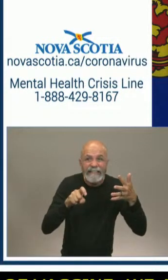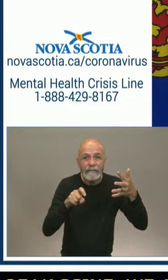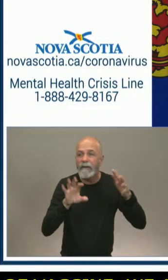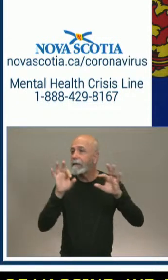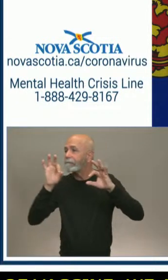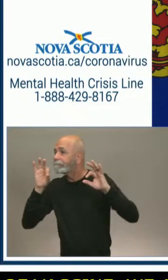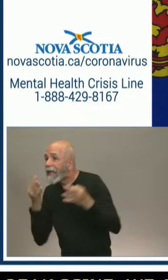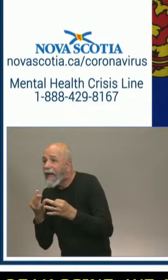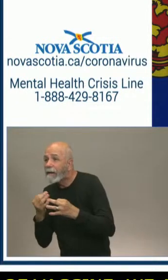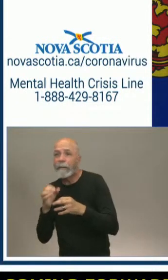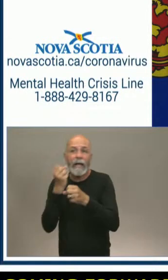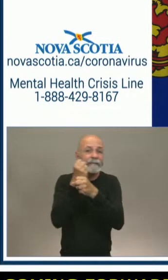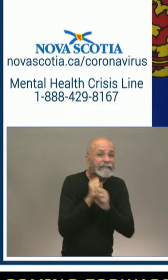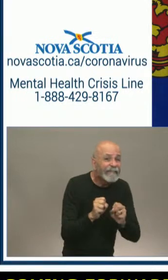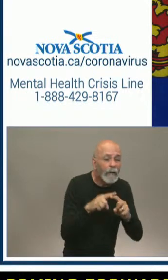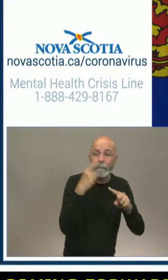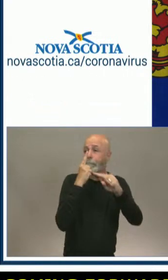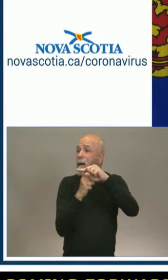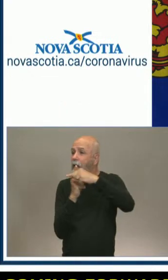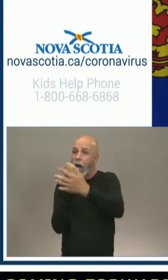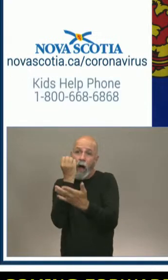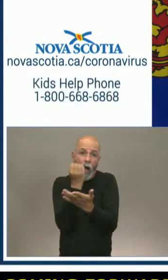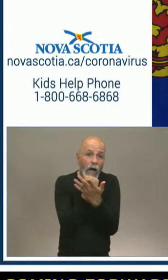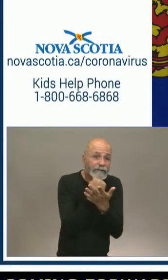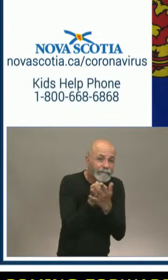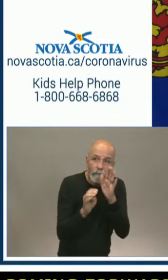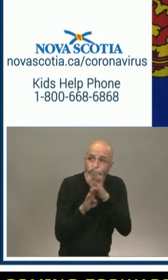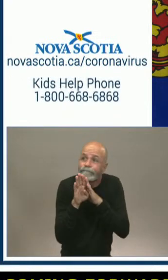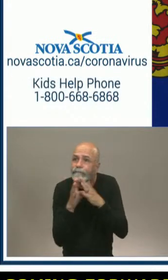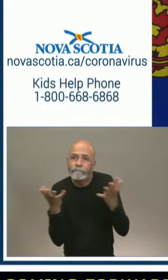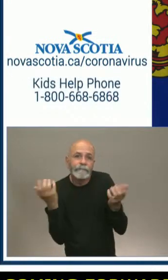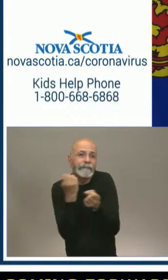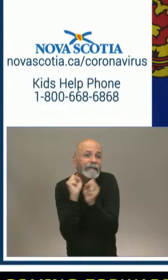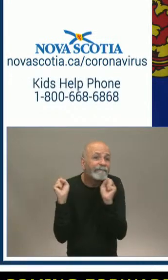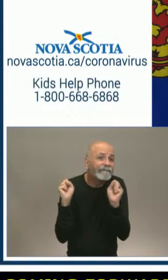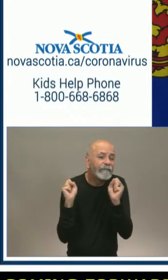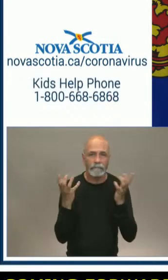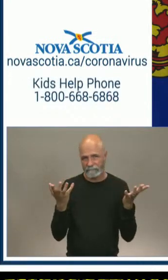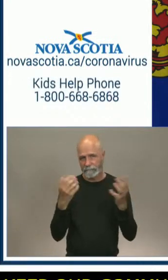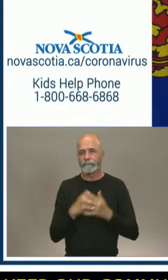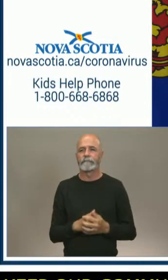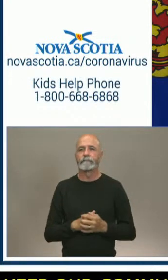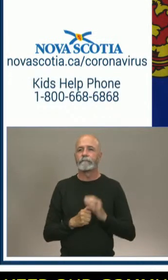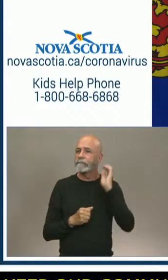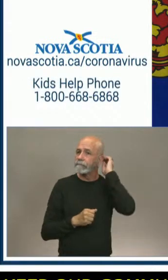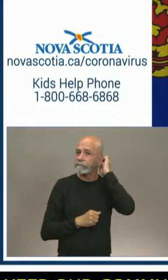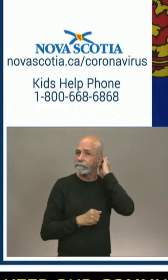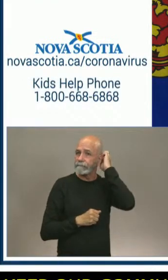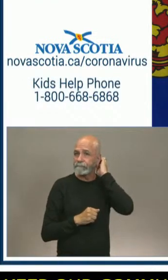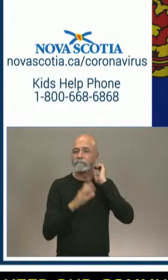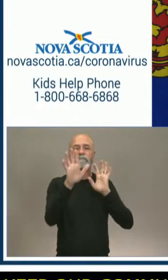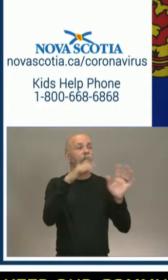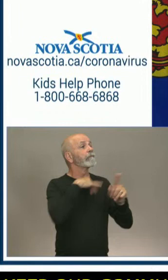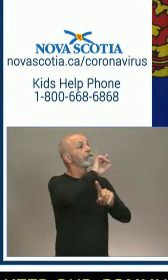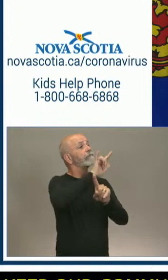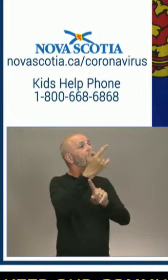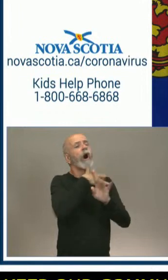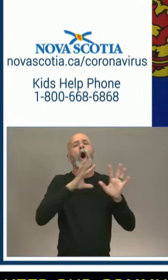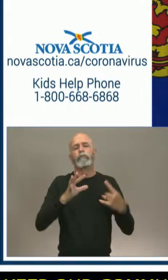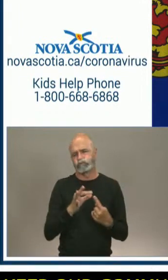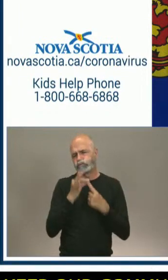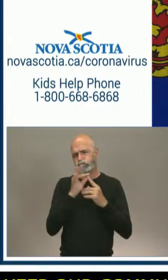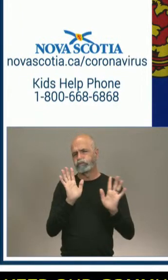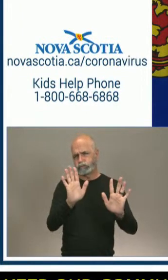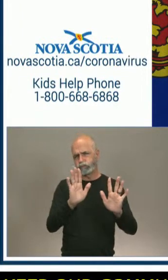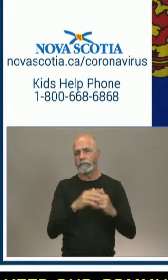hopefully this will help as you travel back and forth to where you need to go to work and coming back into your home province. And with that, I'll turn it over